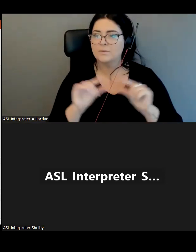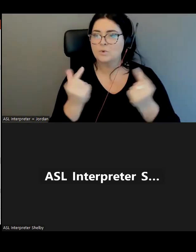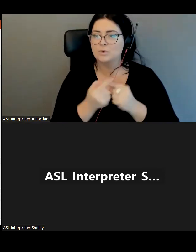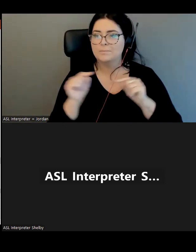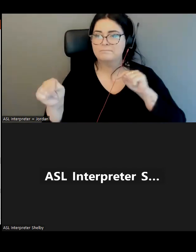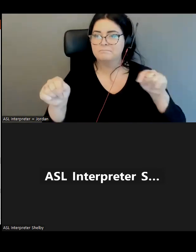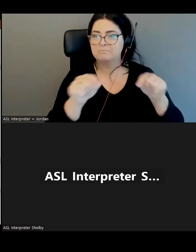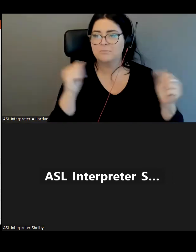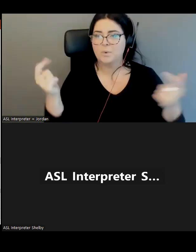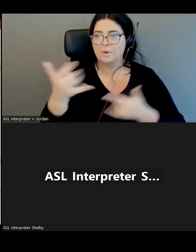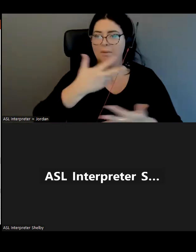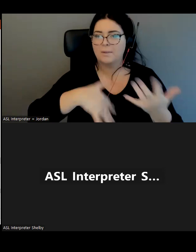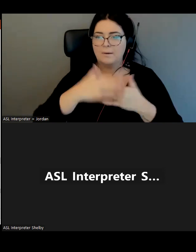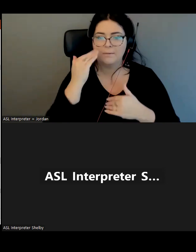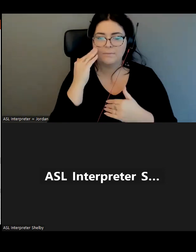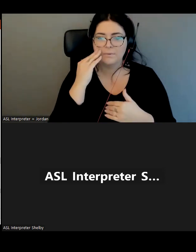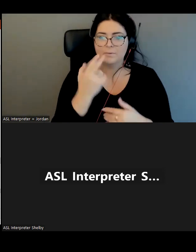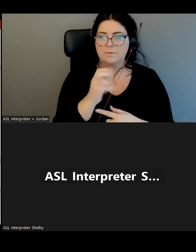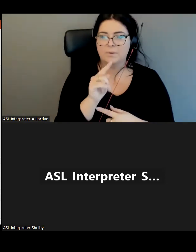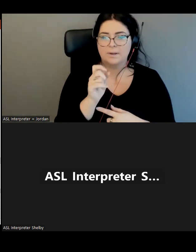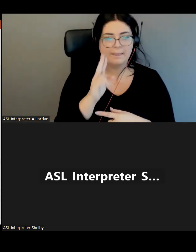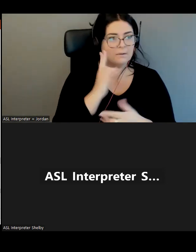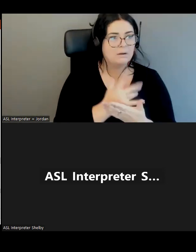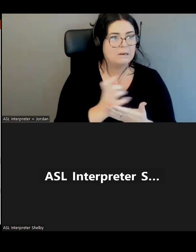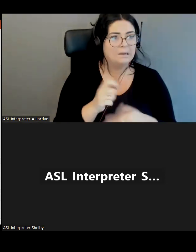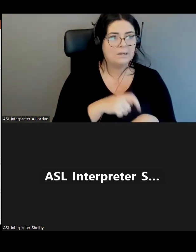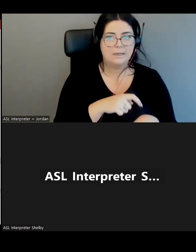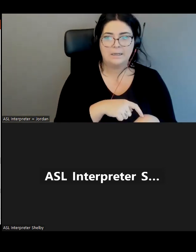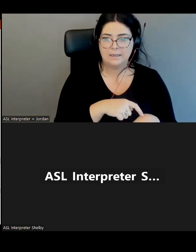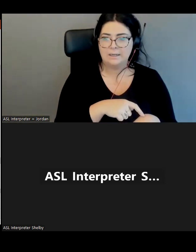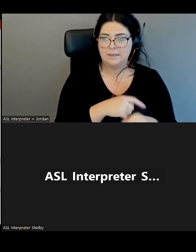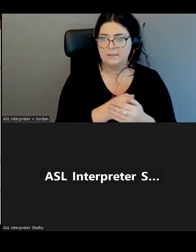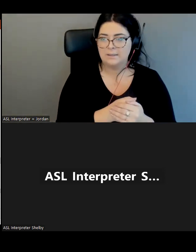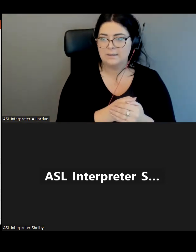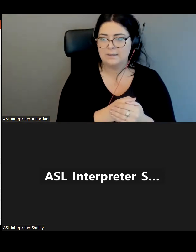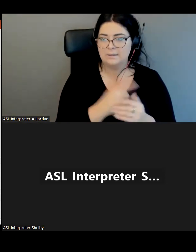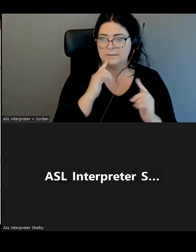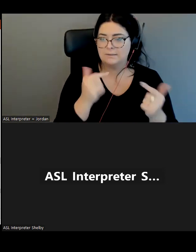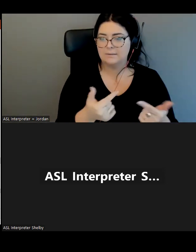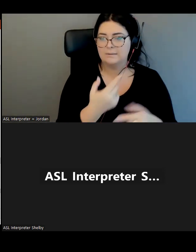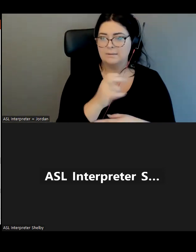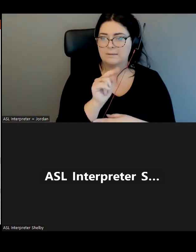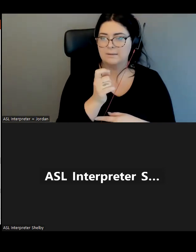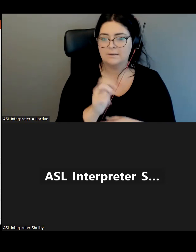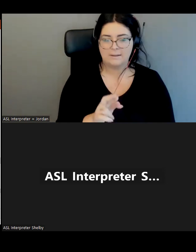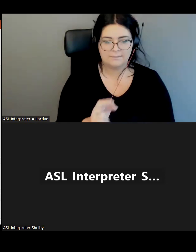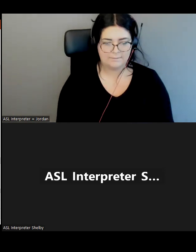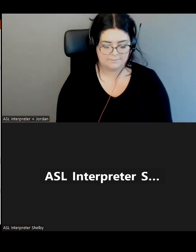well. So Heather, I know we're dealing with time, so I'm just going to pass it over to you now.